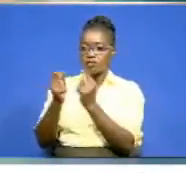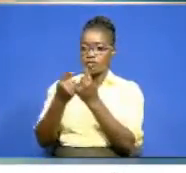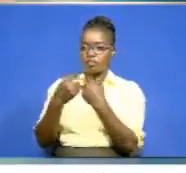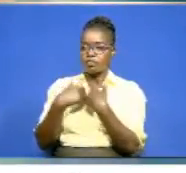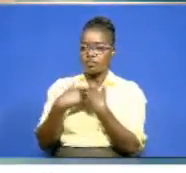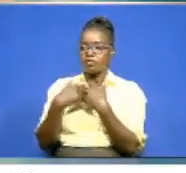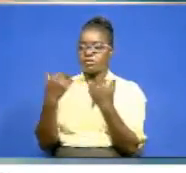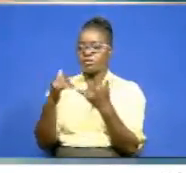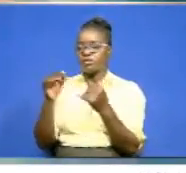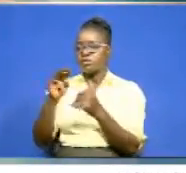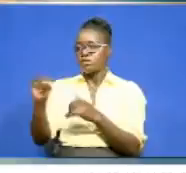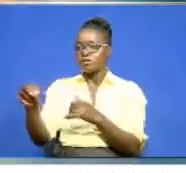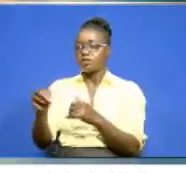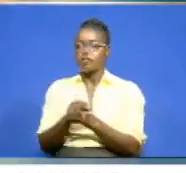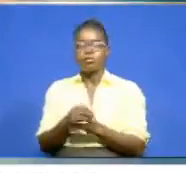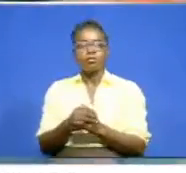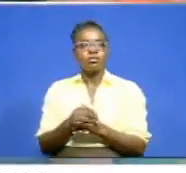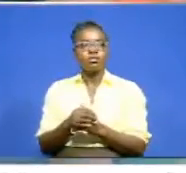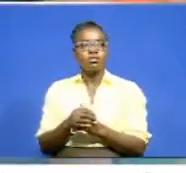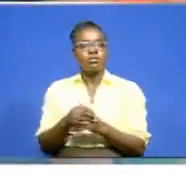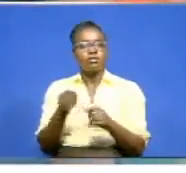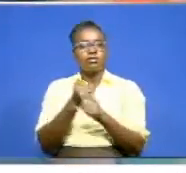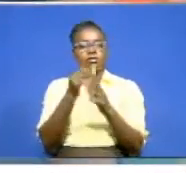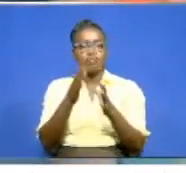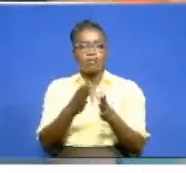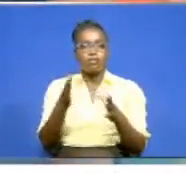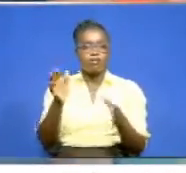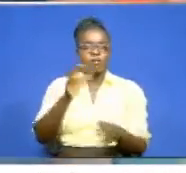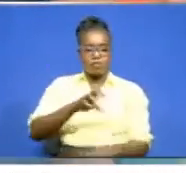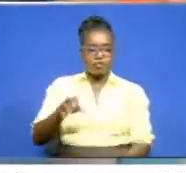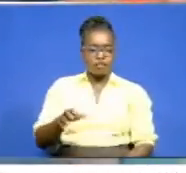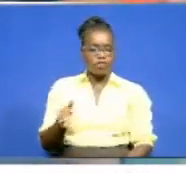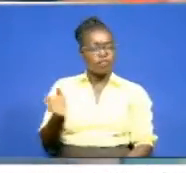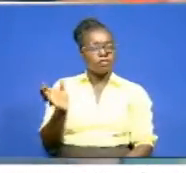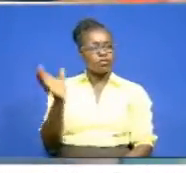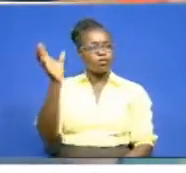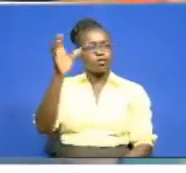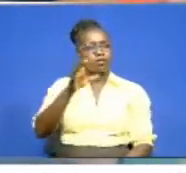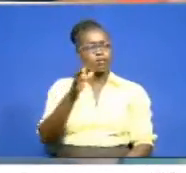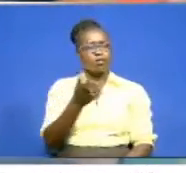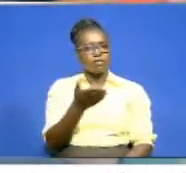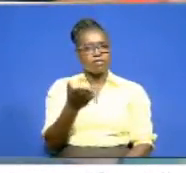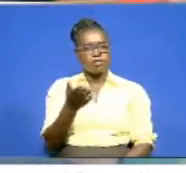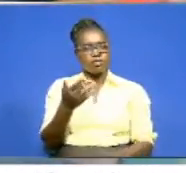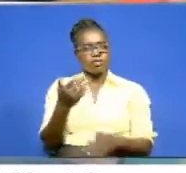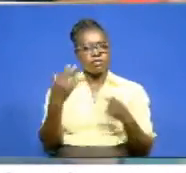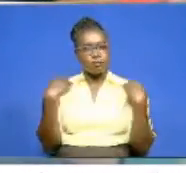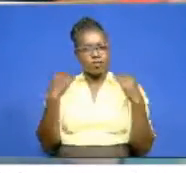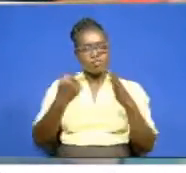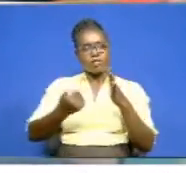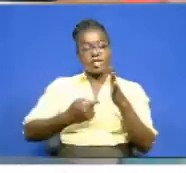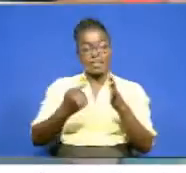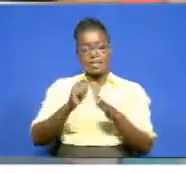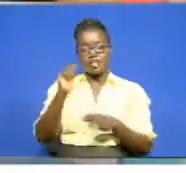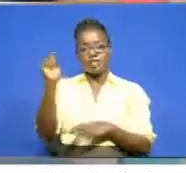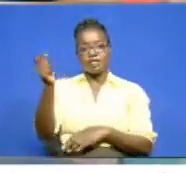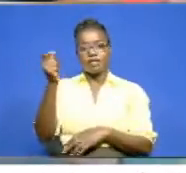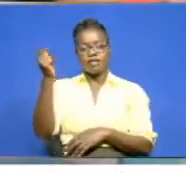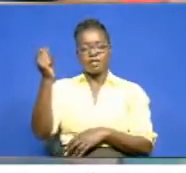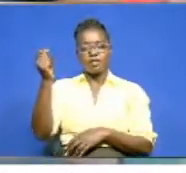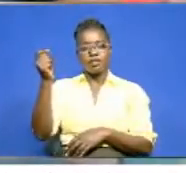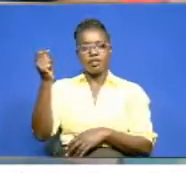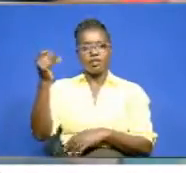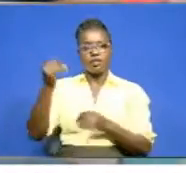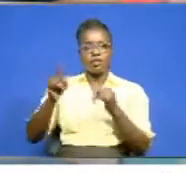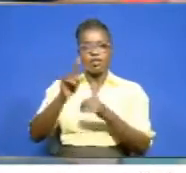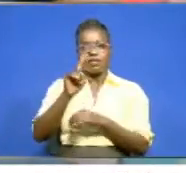Morans. Okay. Yes. As a stakeholder in basketball, in the sports industry in Kenya, my last